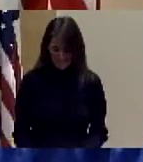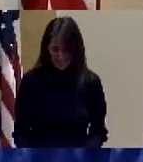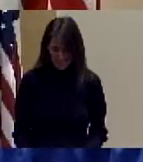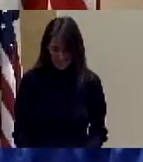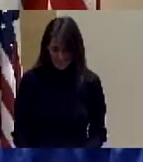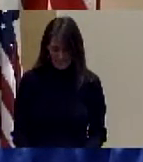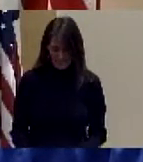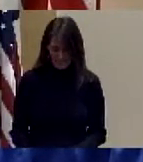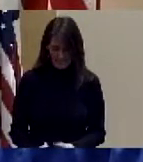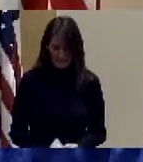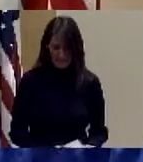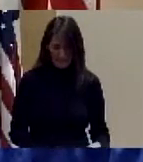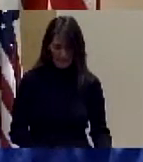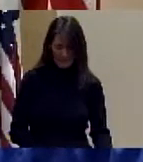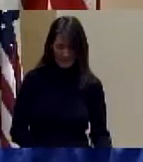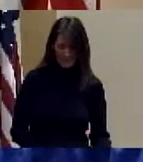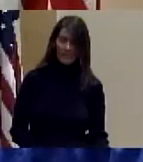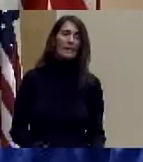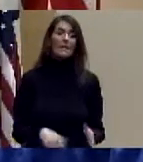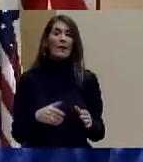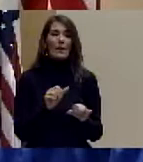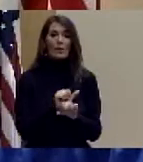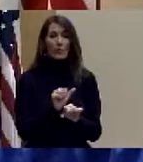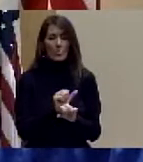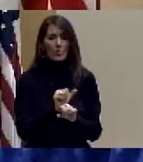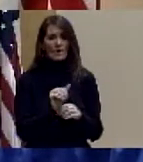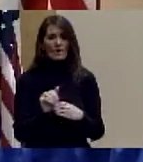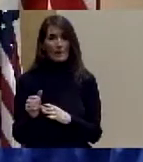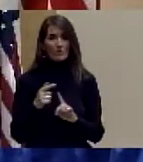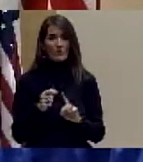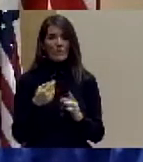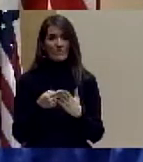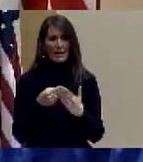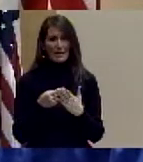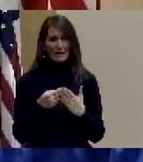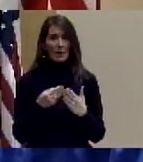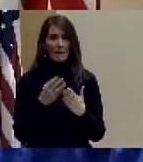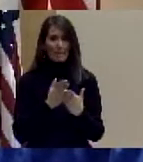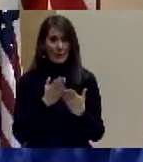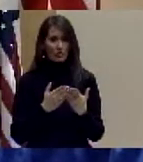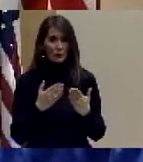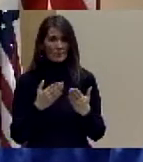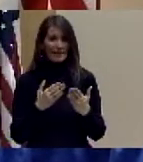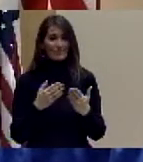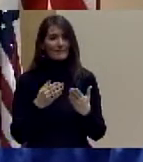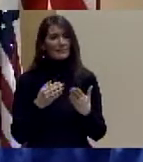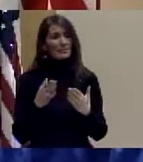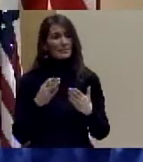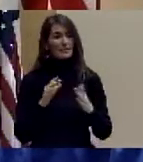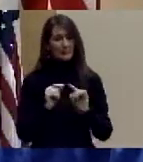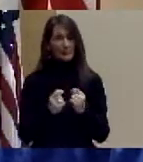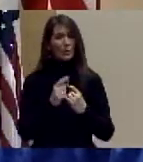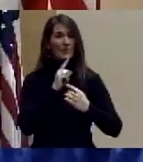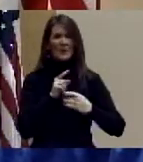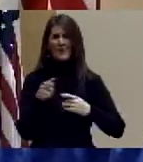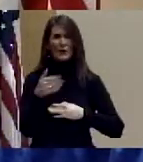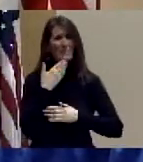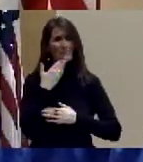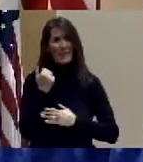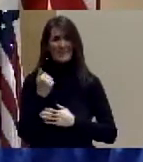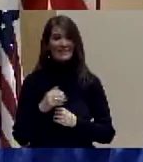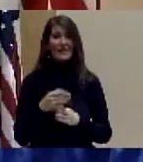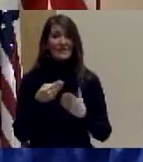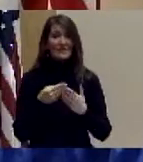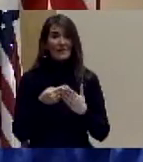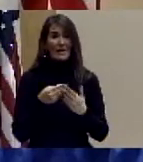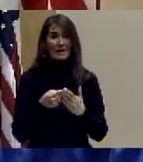that work is led by a finance and budget staff team that has proven themselves to be simply the best. Finance